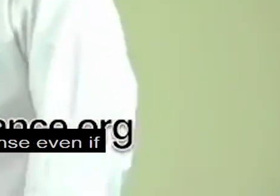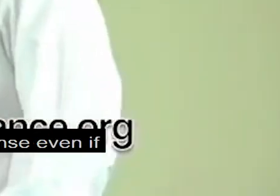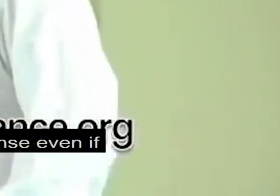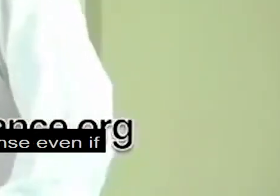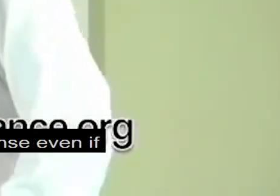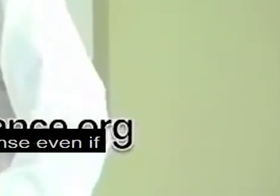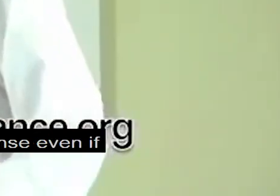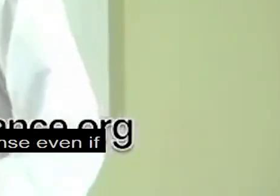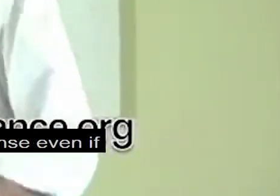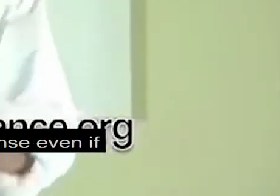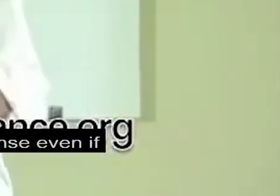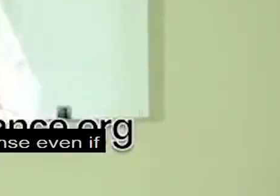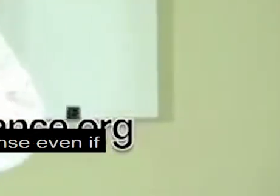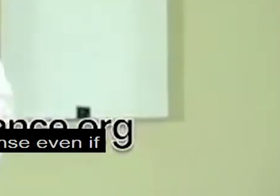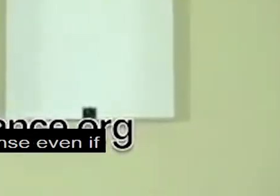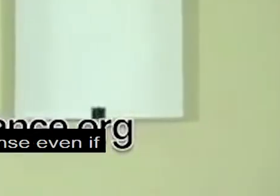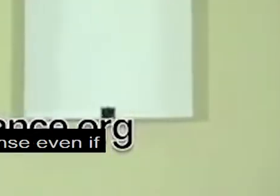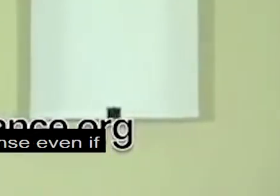let's say they do make sense.